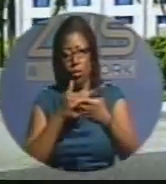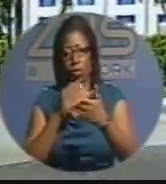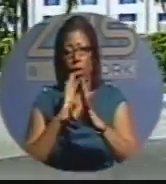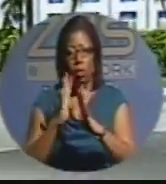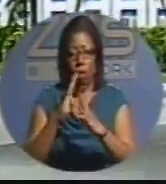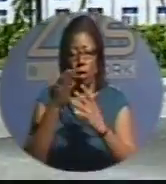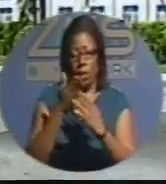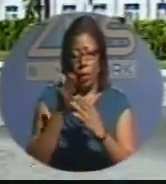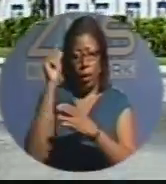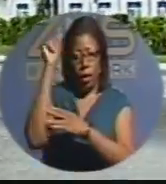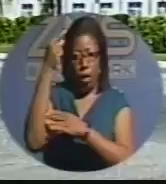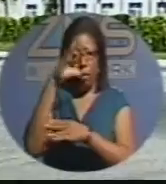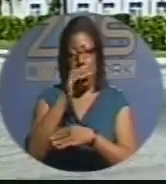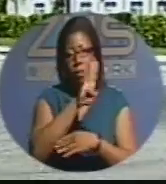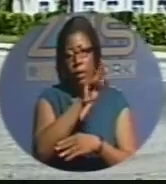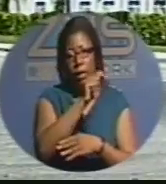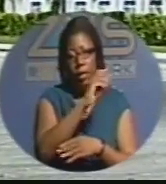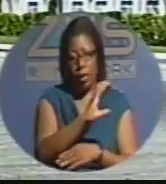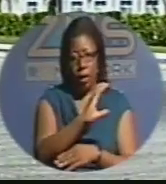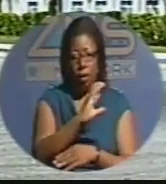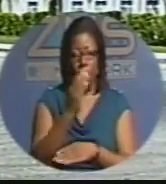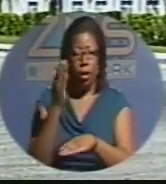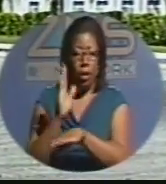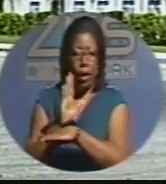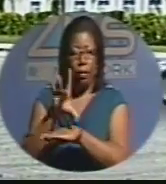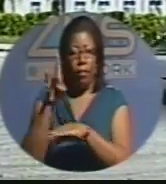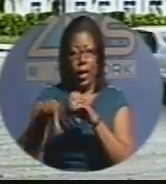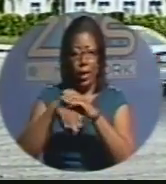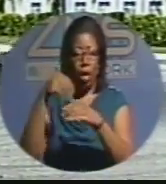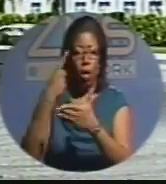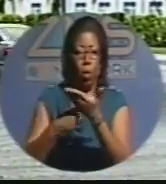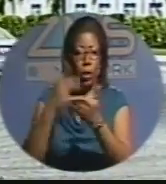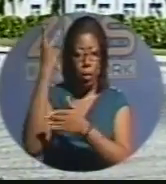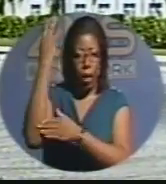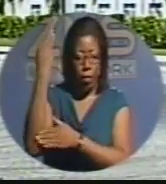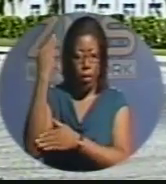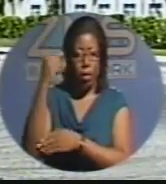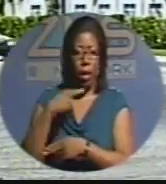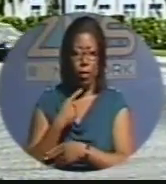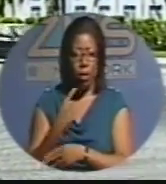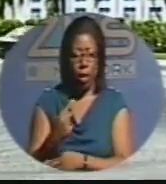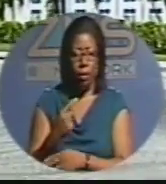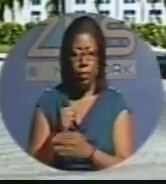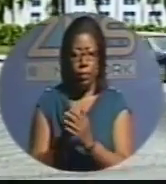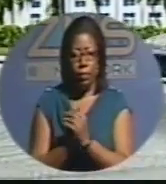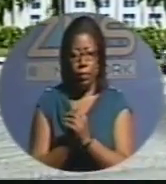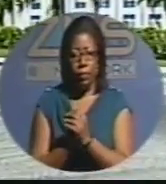government and BTC. Coming up tonight, find out what the Prime Minister has planned.